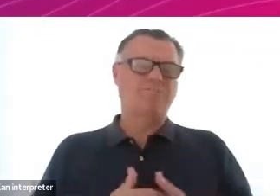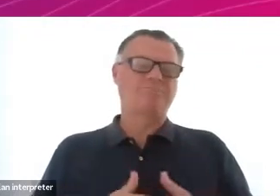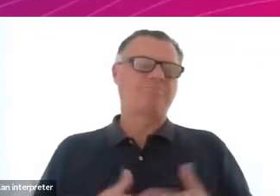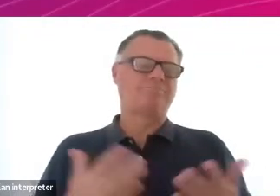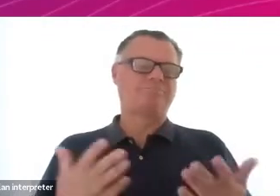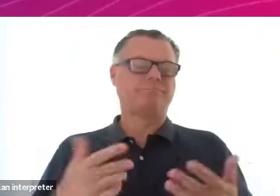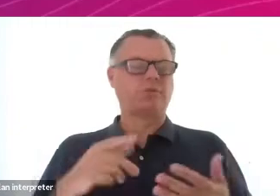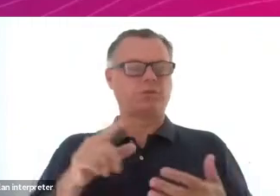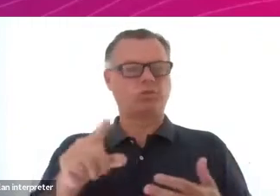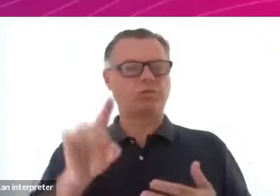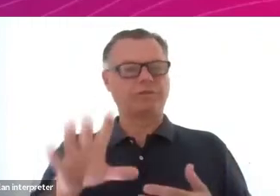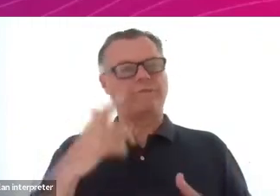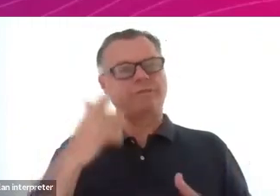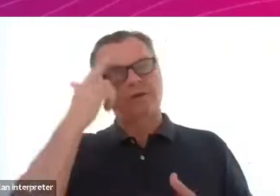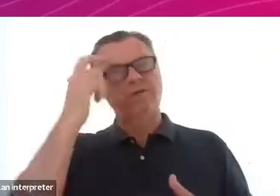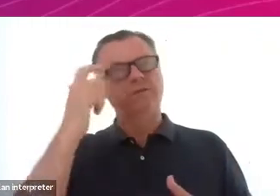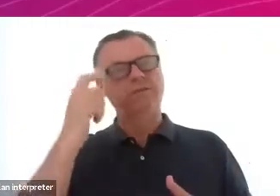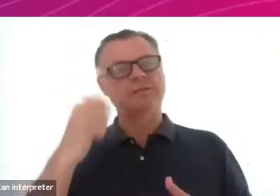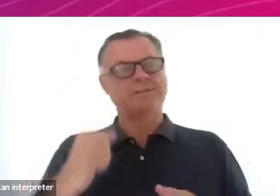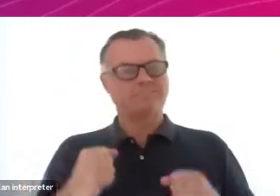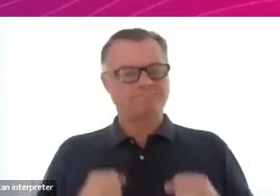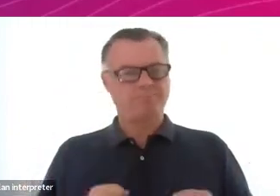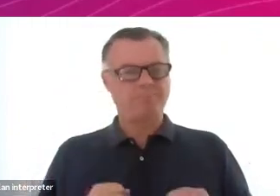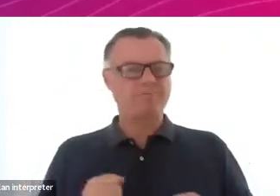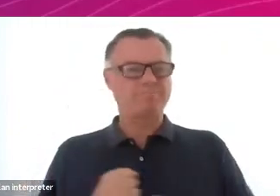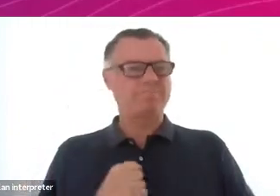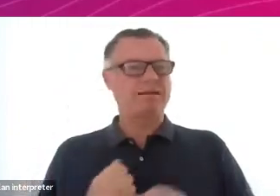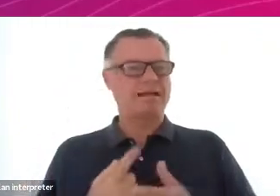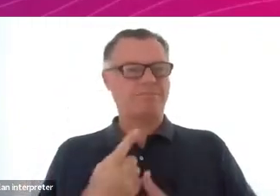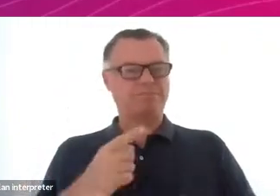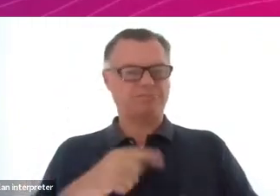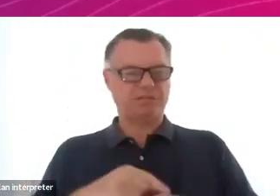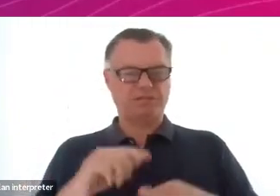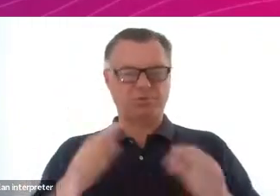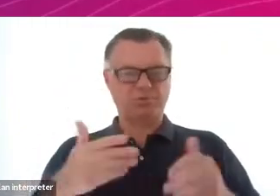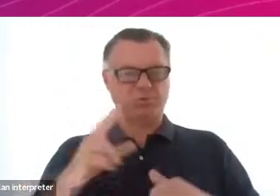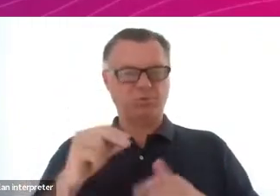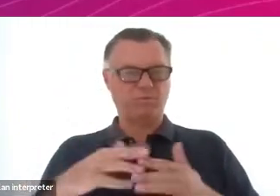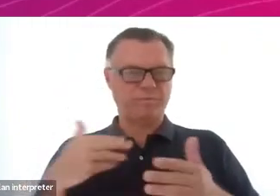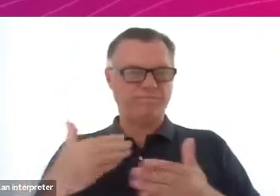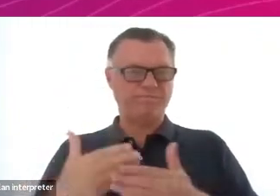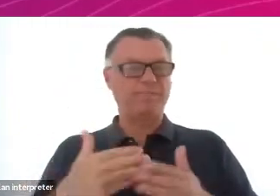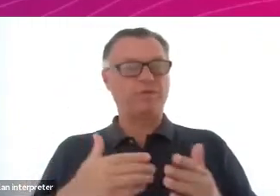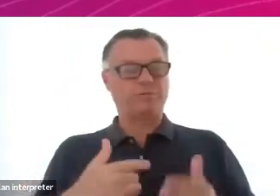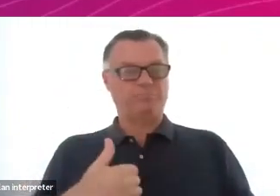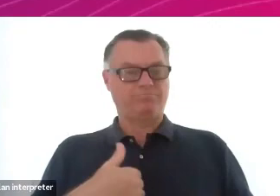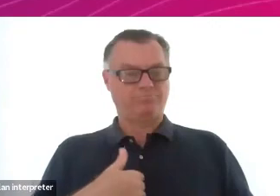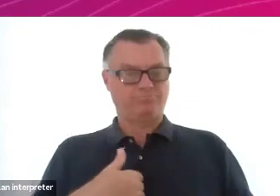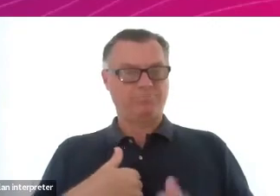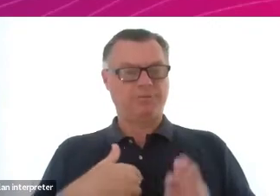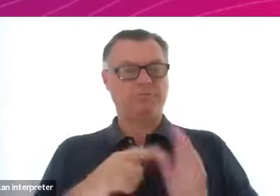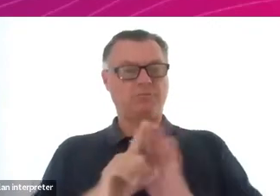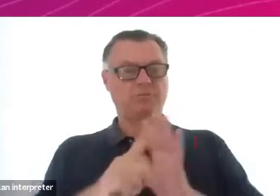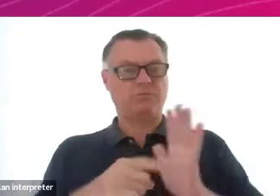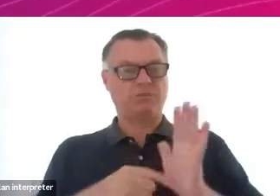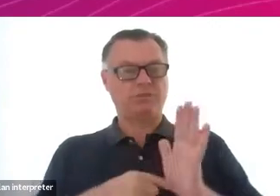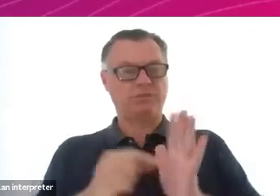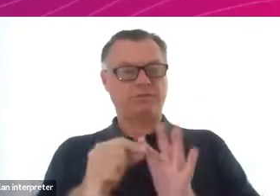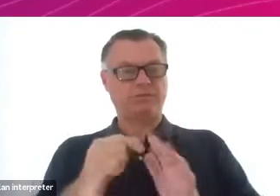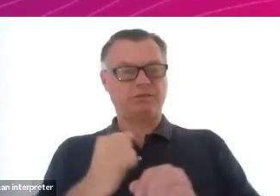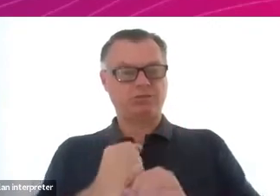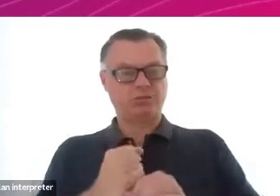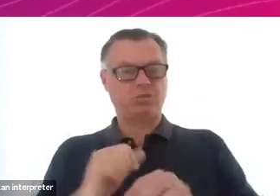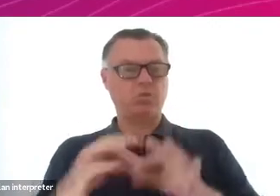strength and determination over the past 12 weeks. So on behalf of myself, TPG Telecom